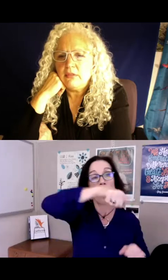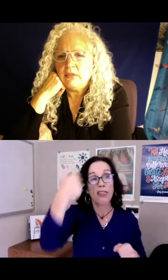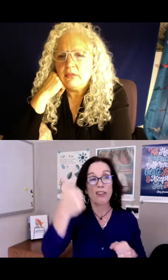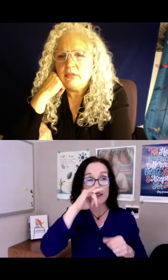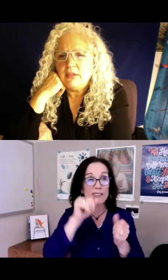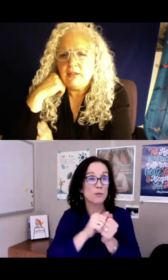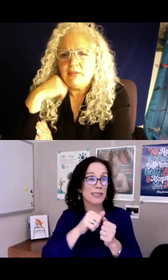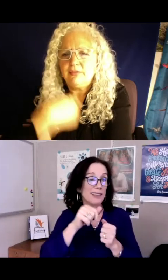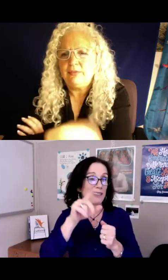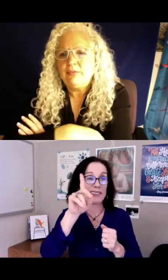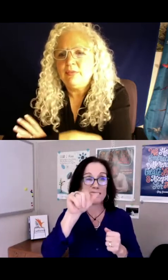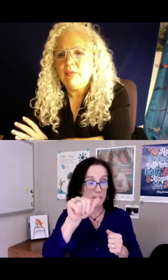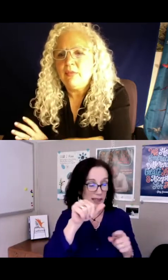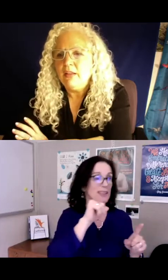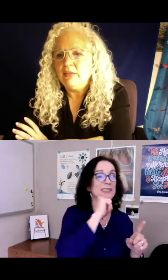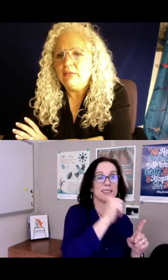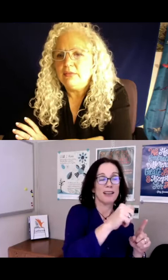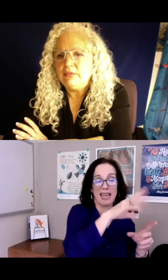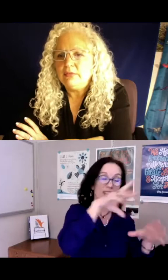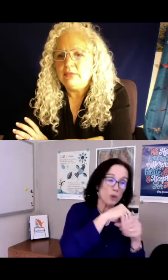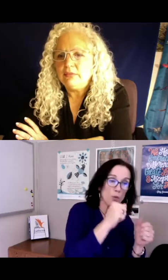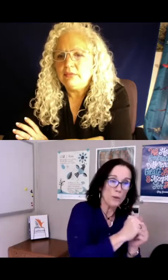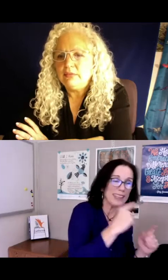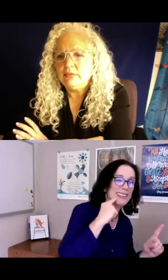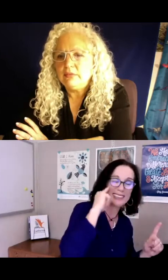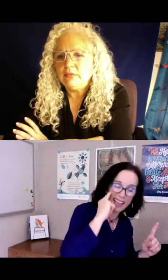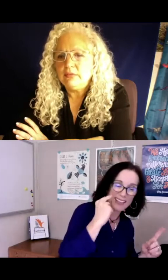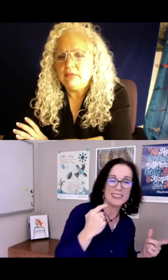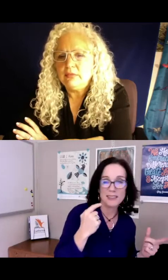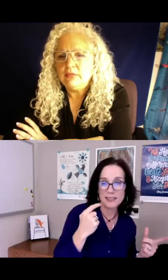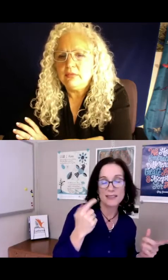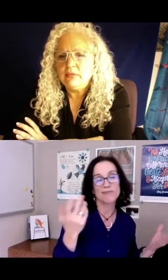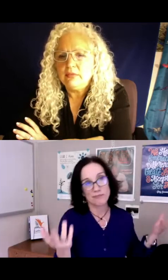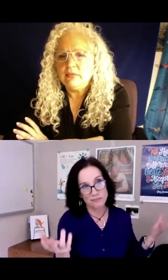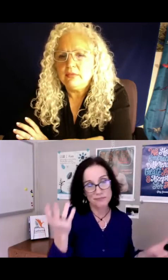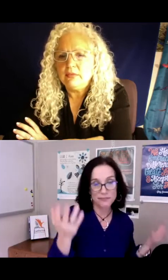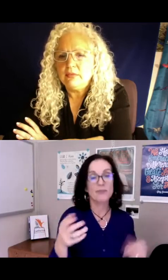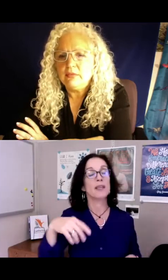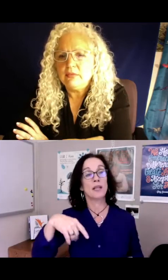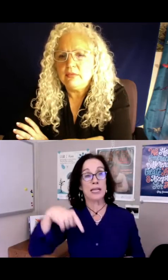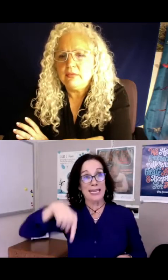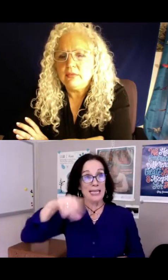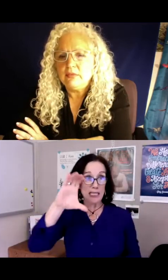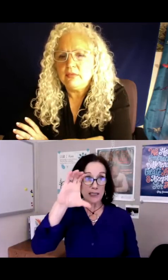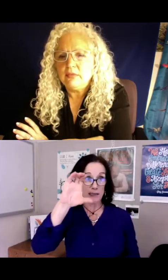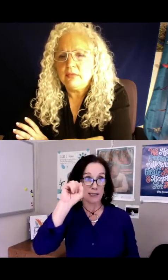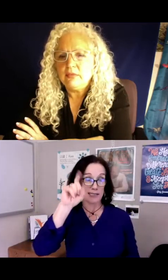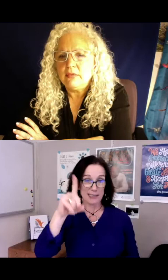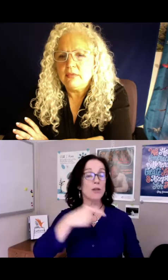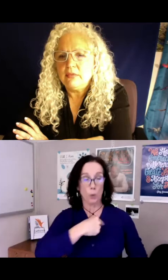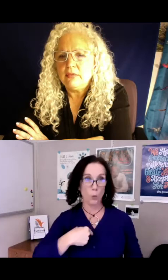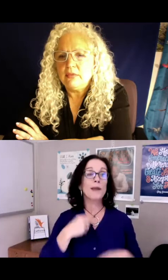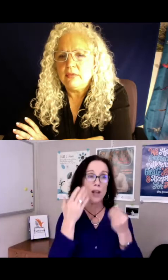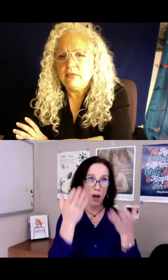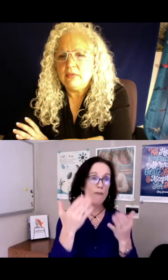Some of those include other kids with other disabilities, not necessarily all deaf.